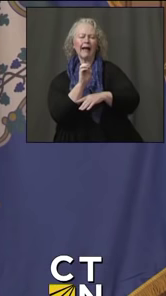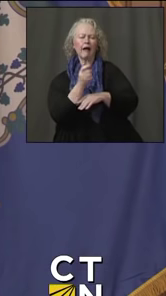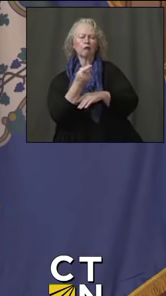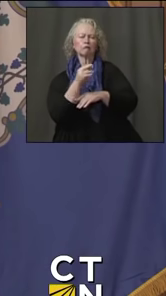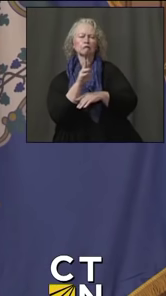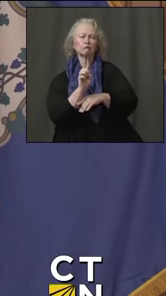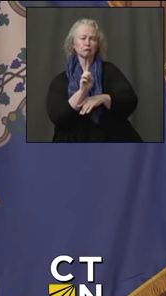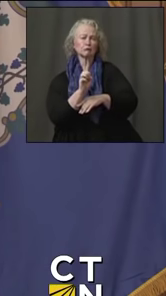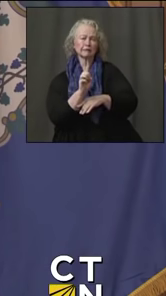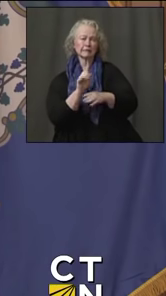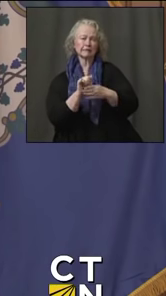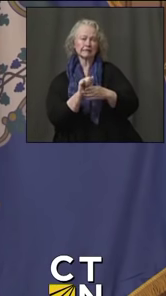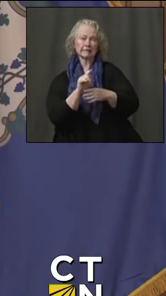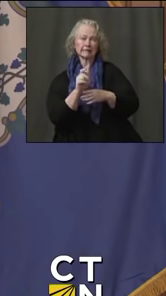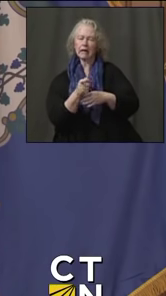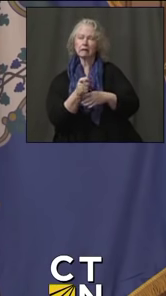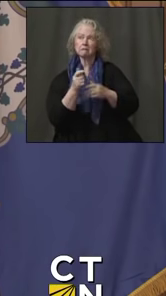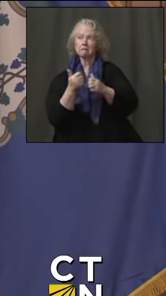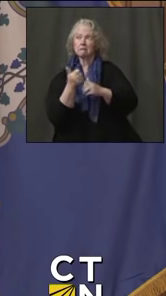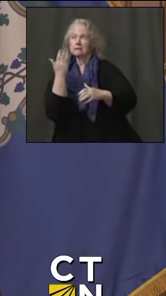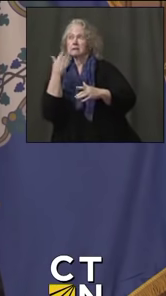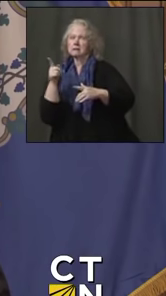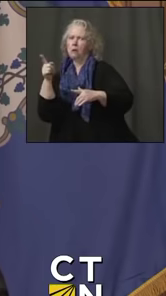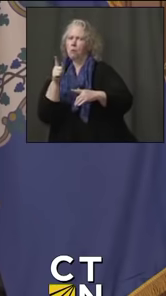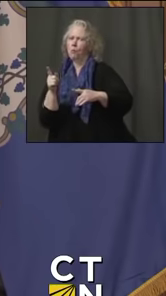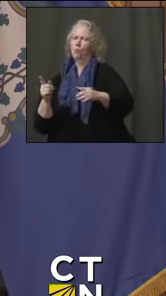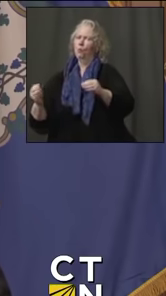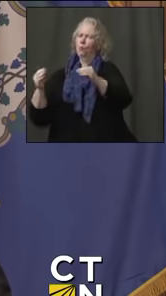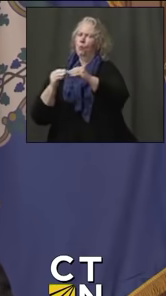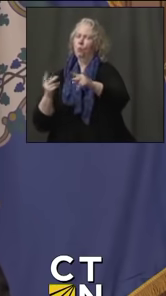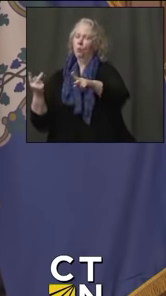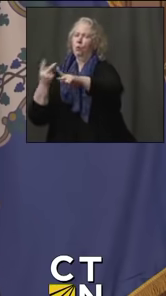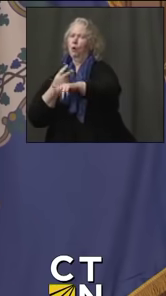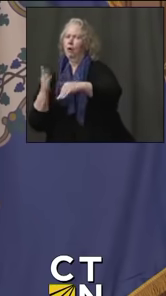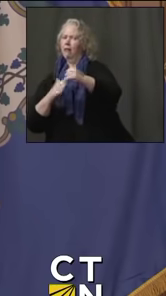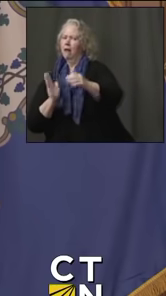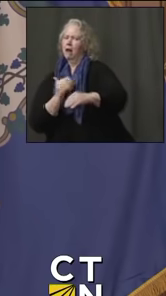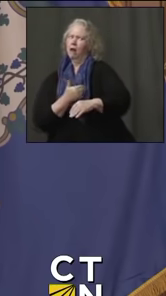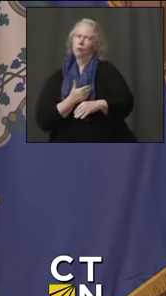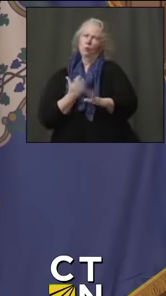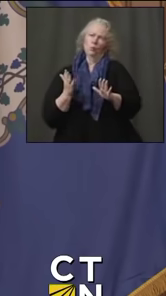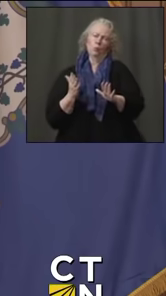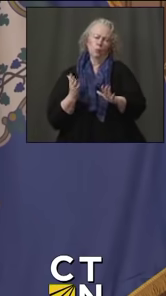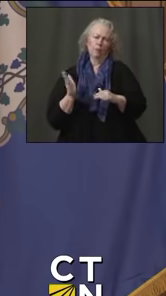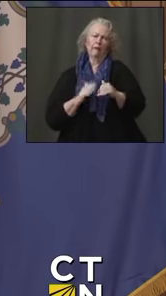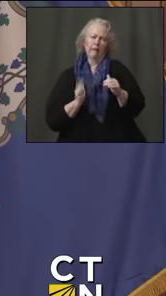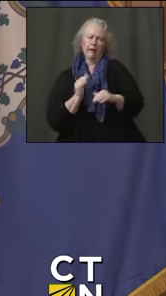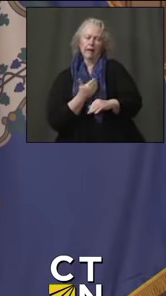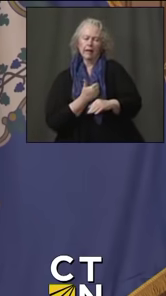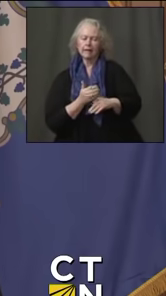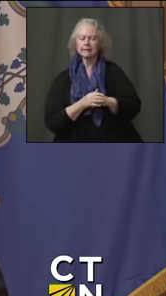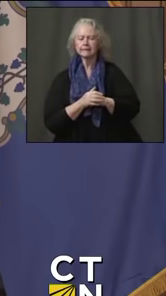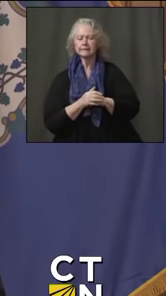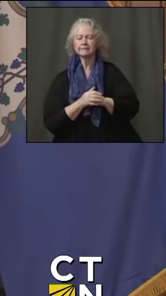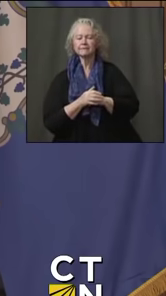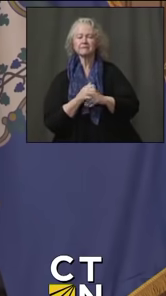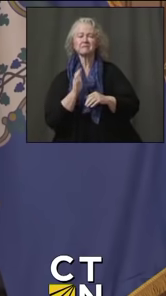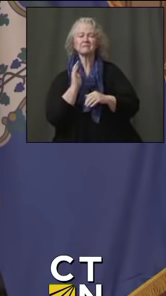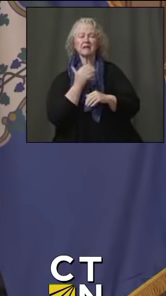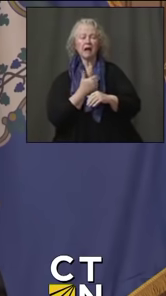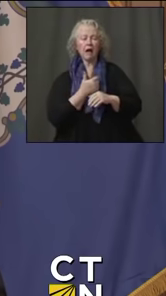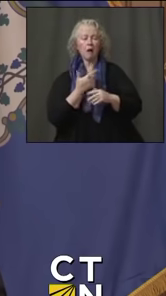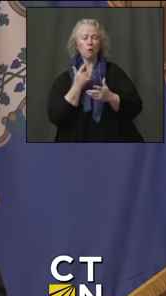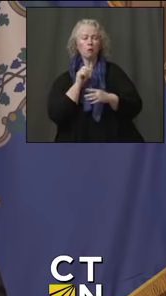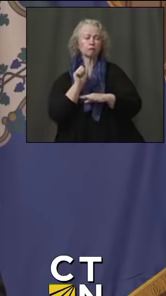paid for by taxes on energy, and those states are seeing an even bigger shortfall. The numbers that I'm going to present